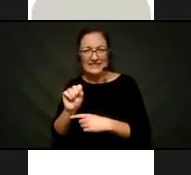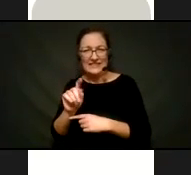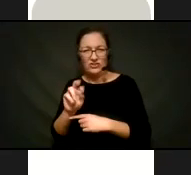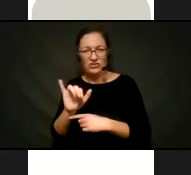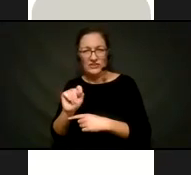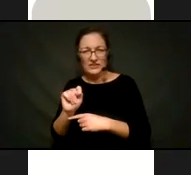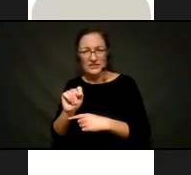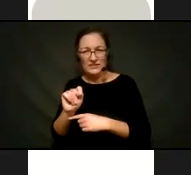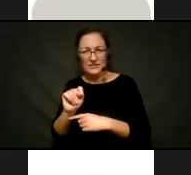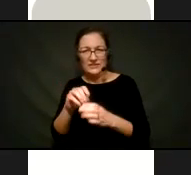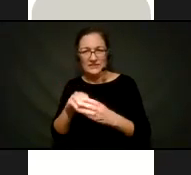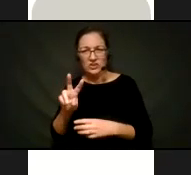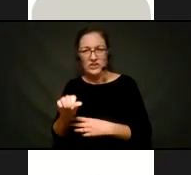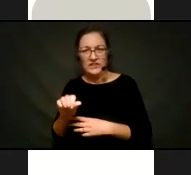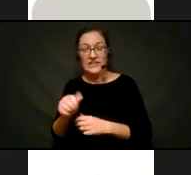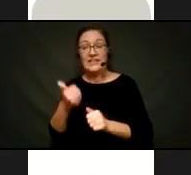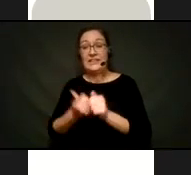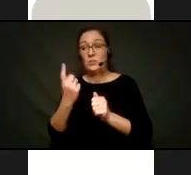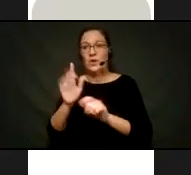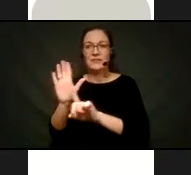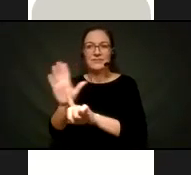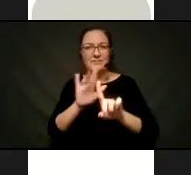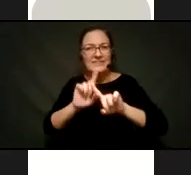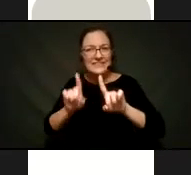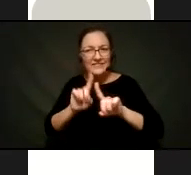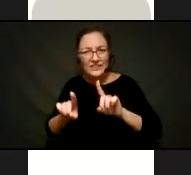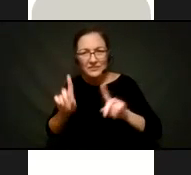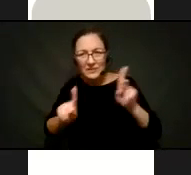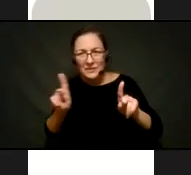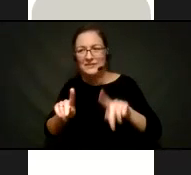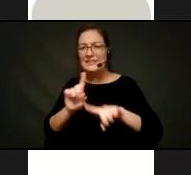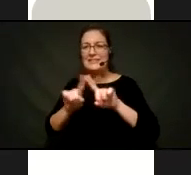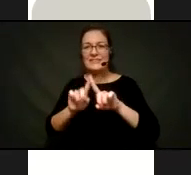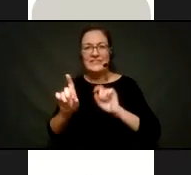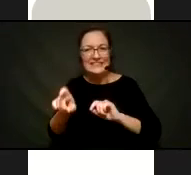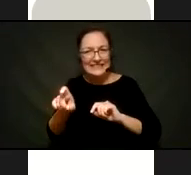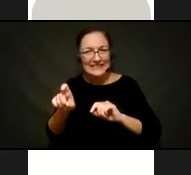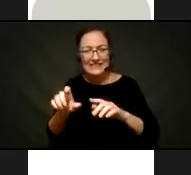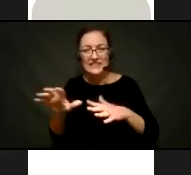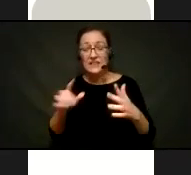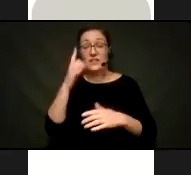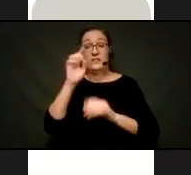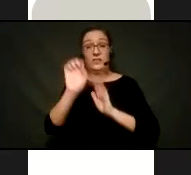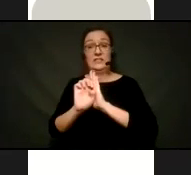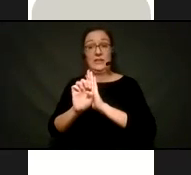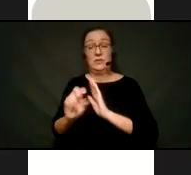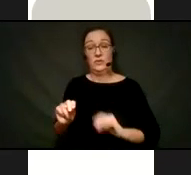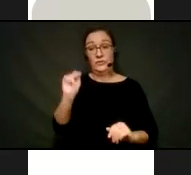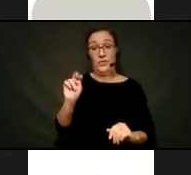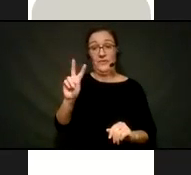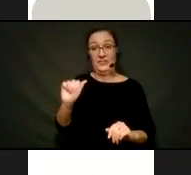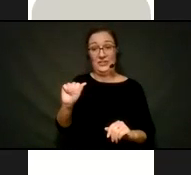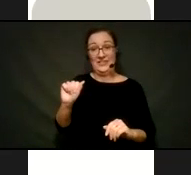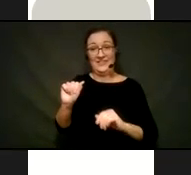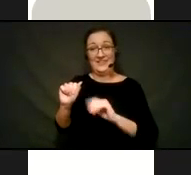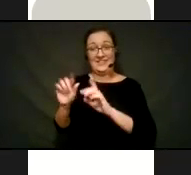and needs and populations. You know, something that a Northern Virginia district would be very different than Southwest,